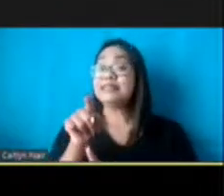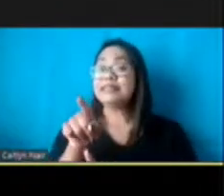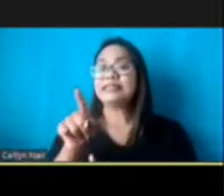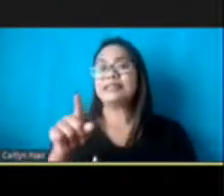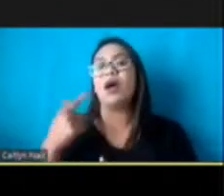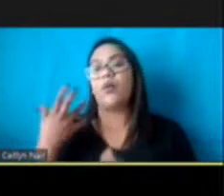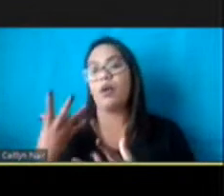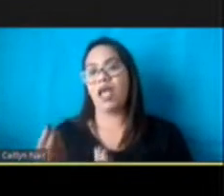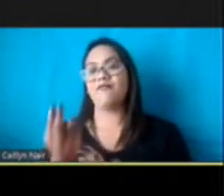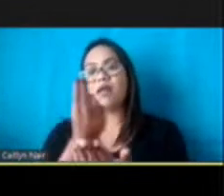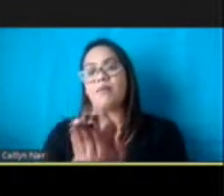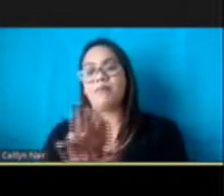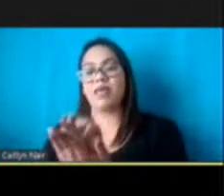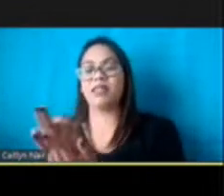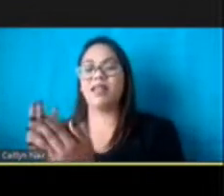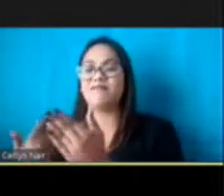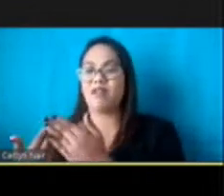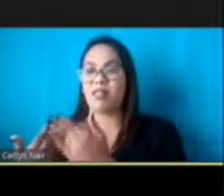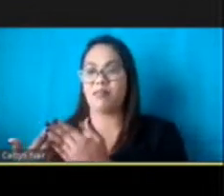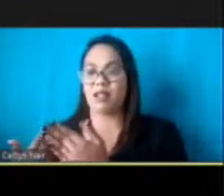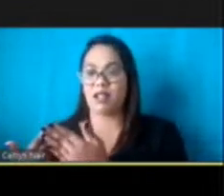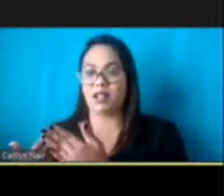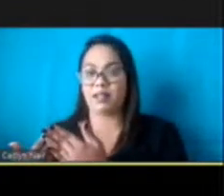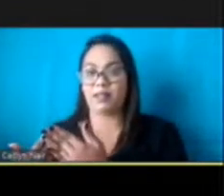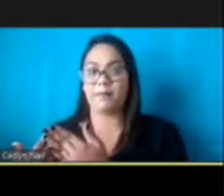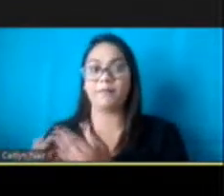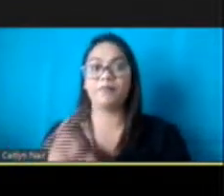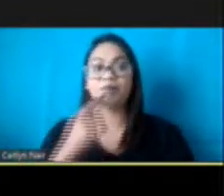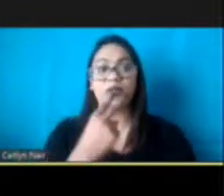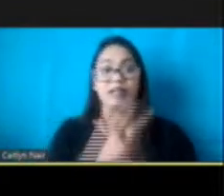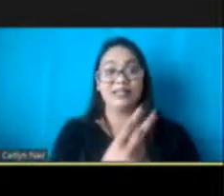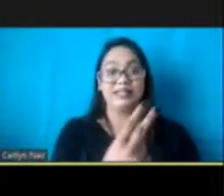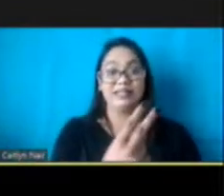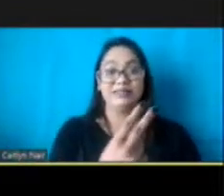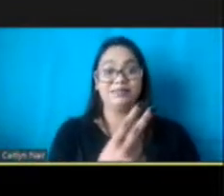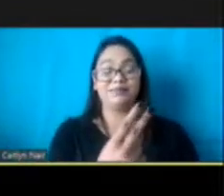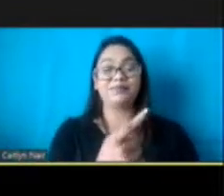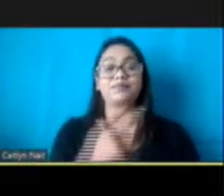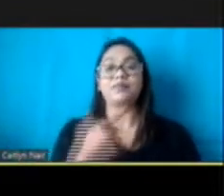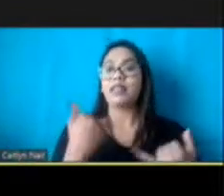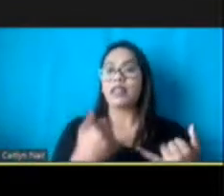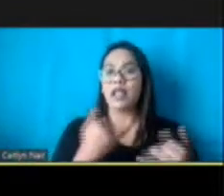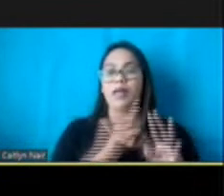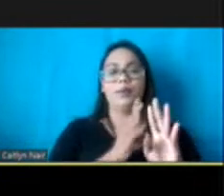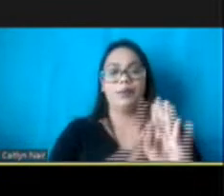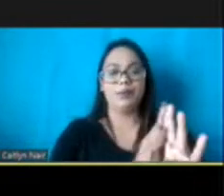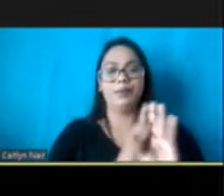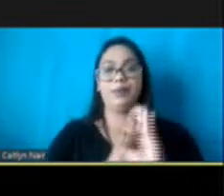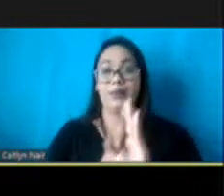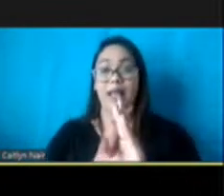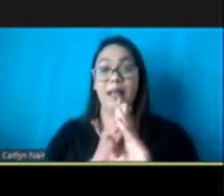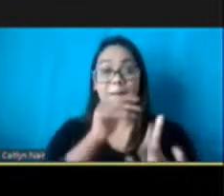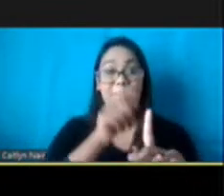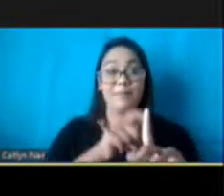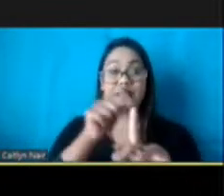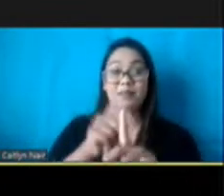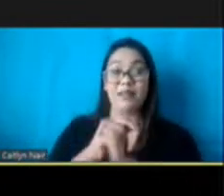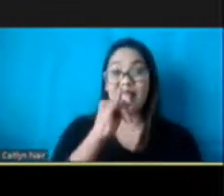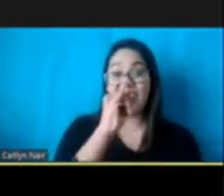the occupation of these slides. You may remember that I said the admissions currently in the public sector are sitting